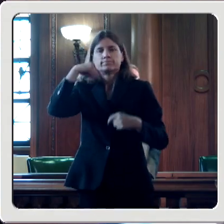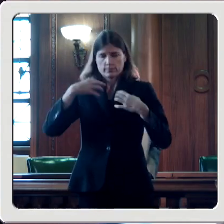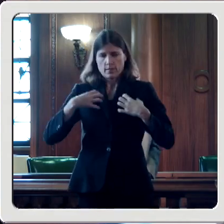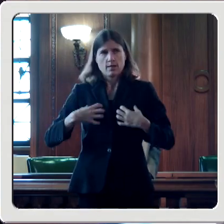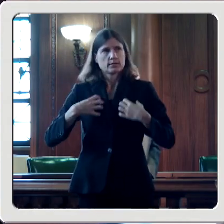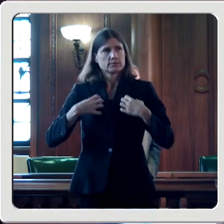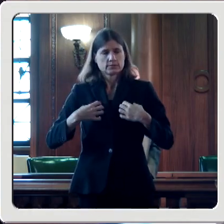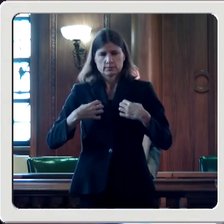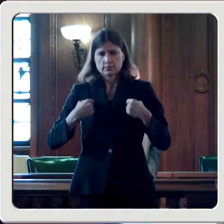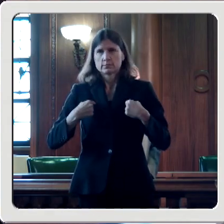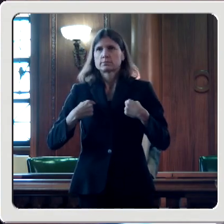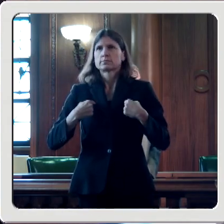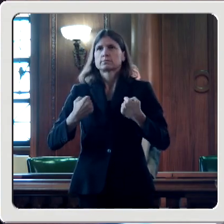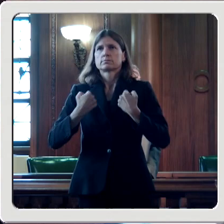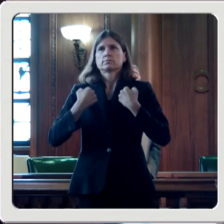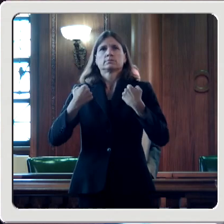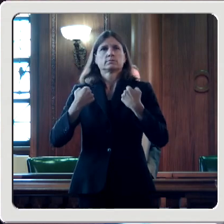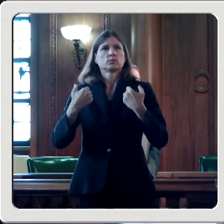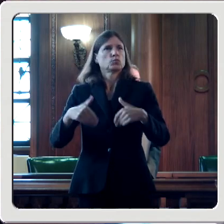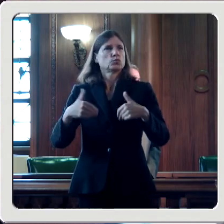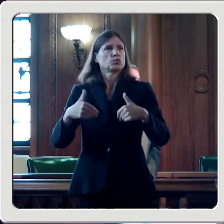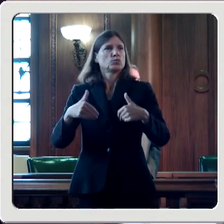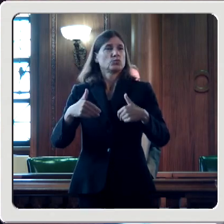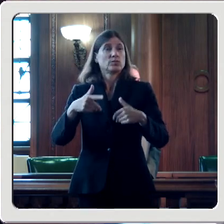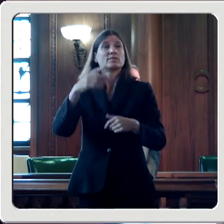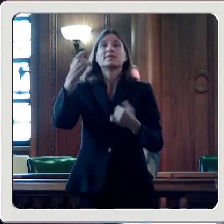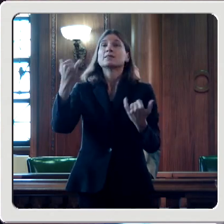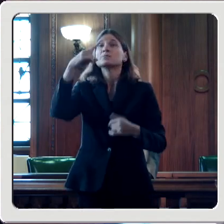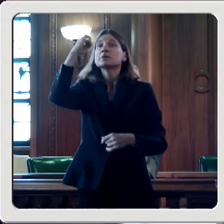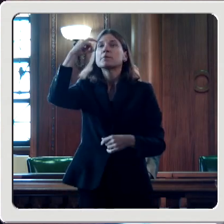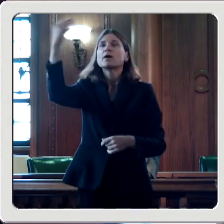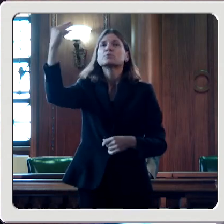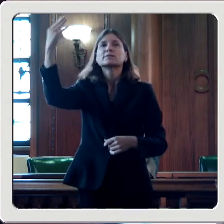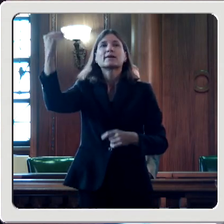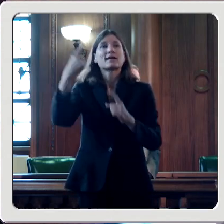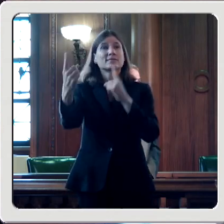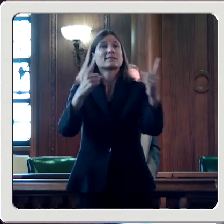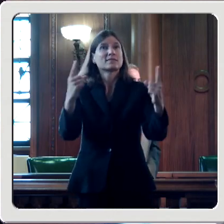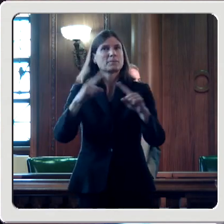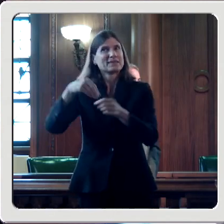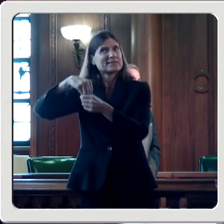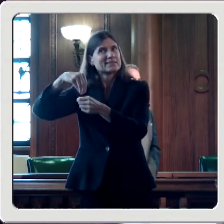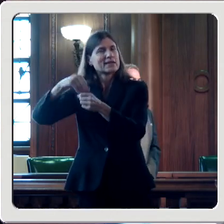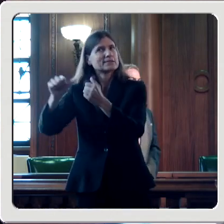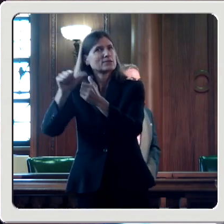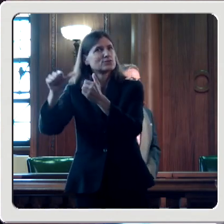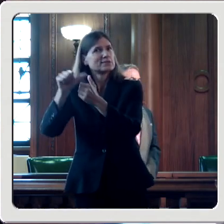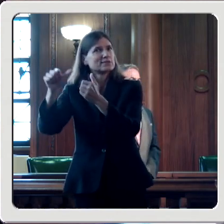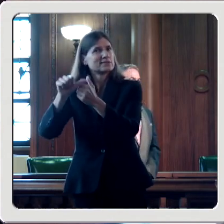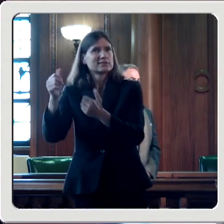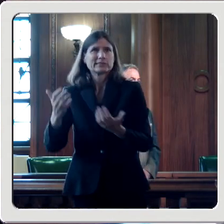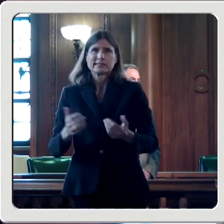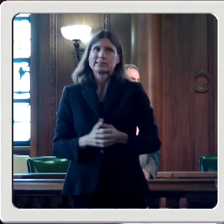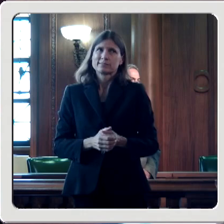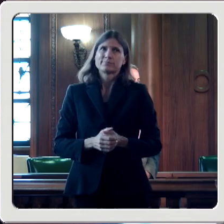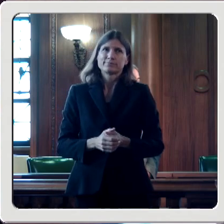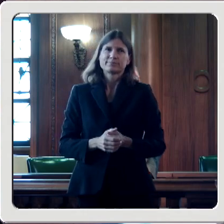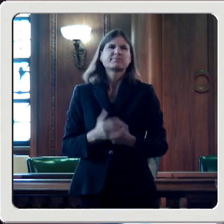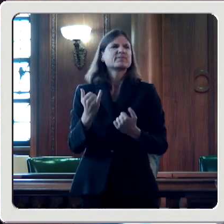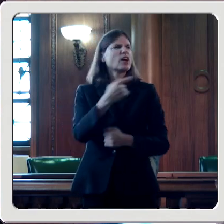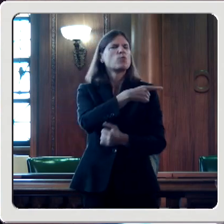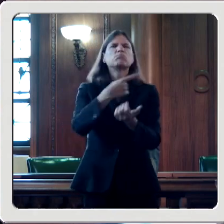On the testing front, we've seen the numbers of molecular tests go up over the past 2 weeks on a daily basis, which is a good